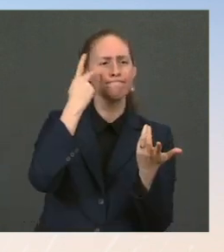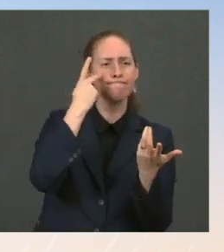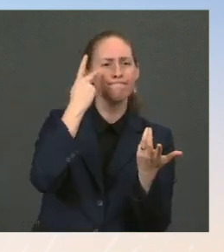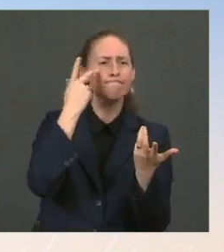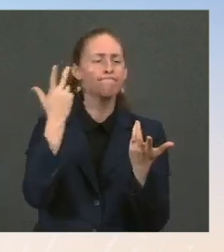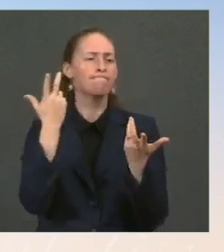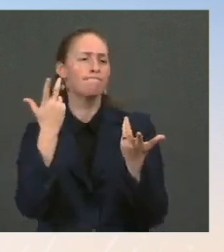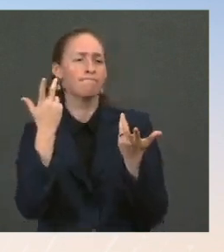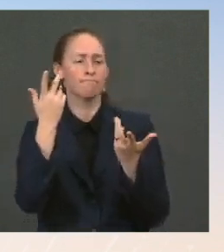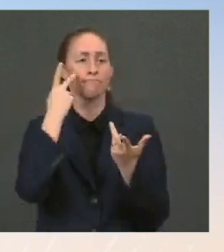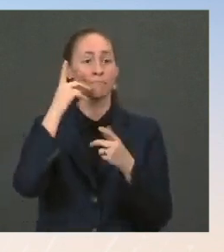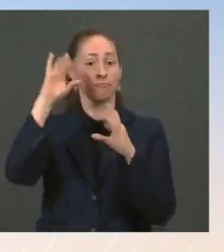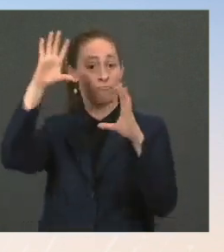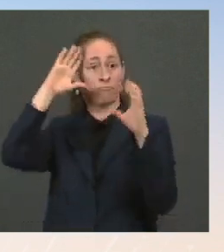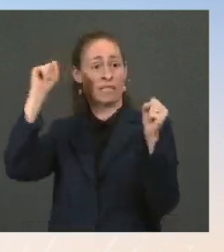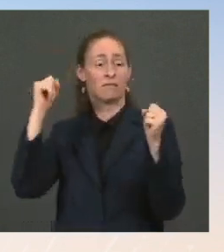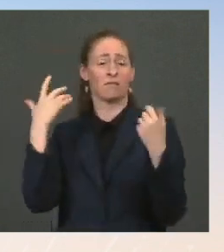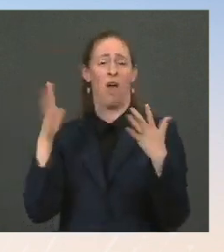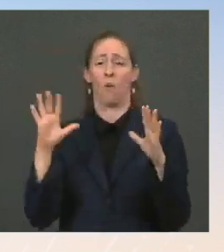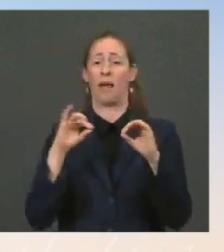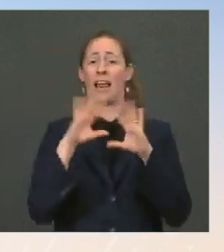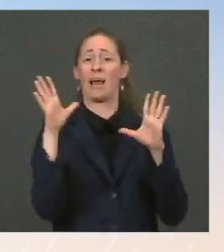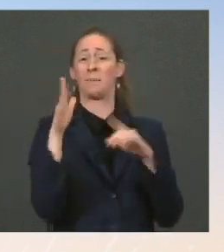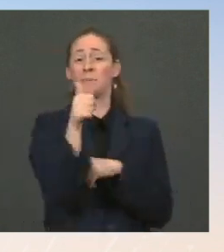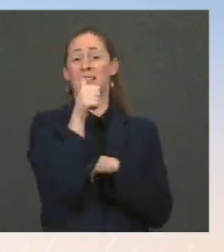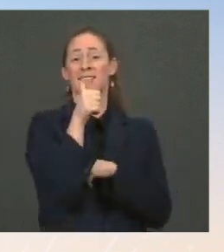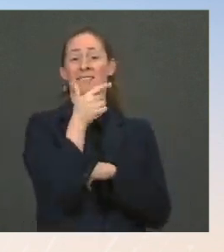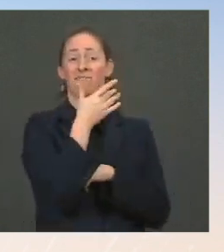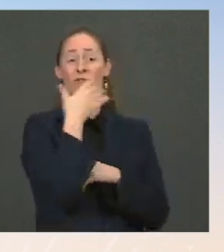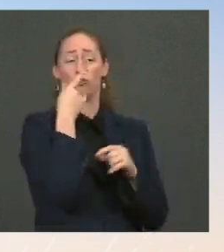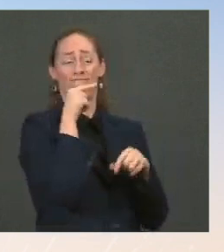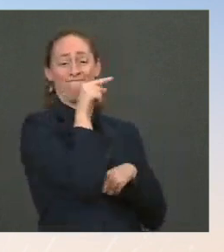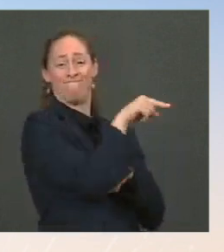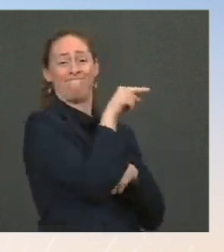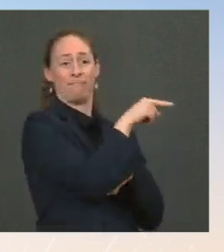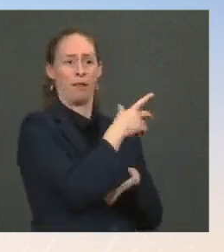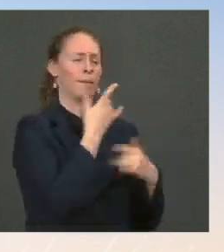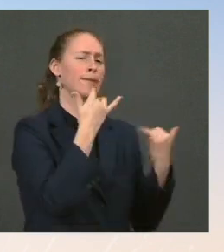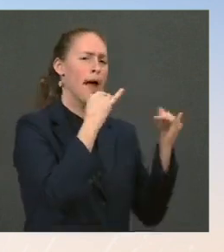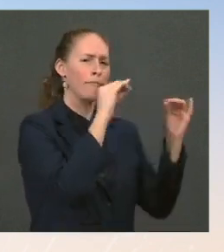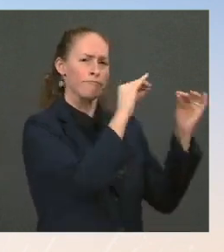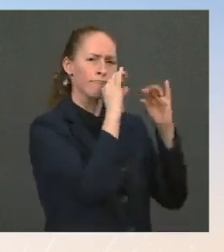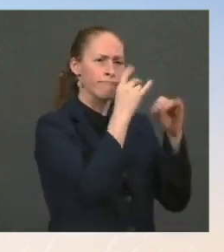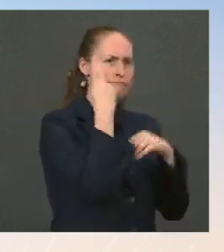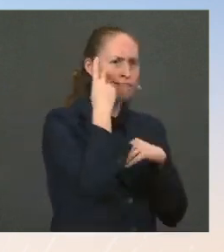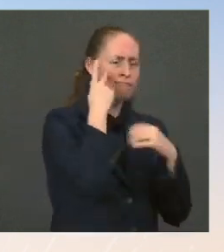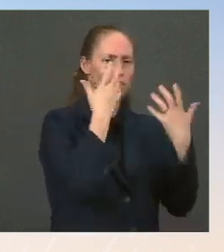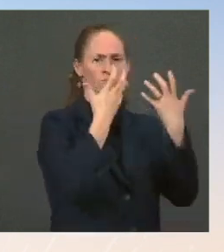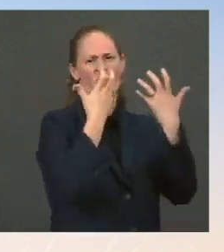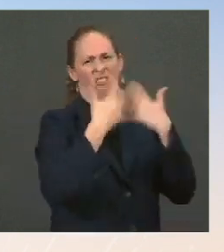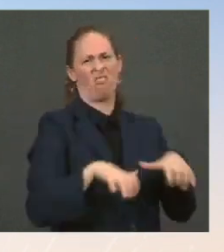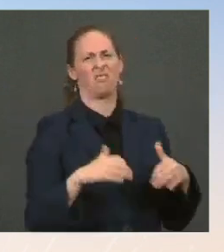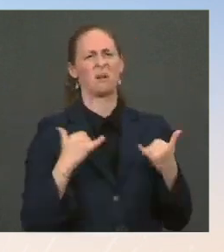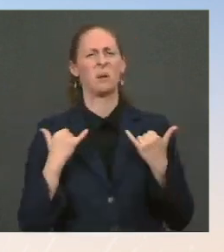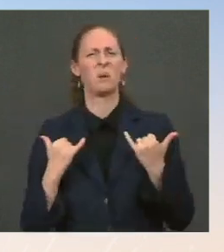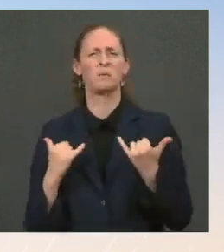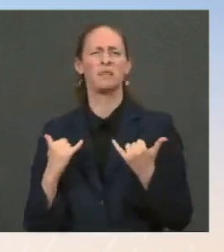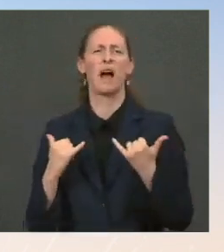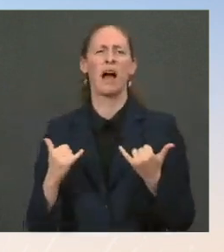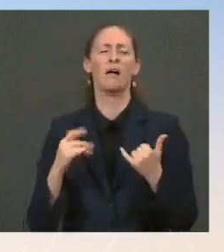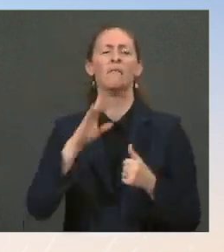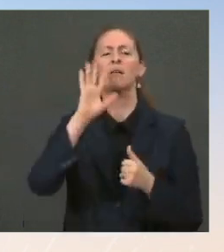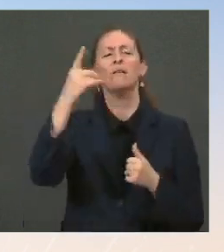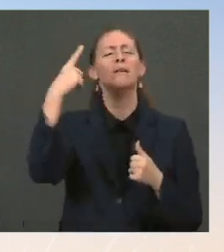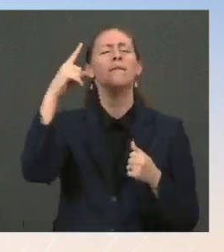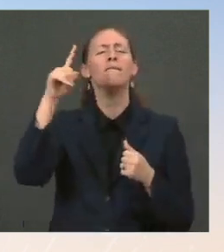is in front of the faces of every member up on the Hill. We could get this done today. We don't need to kick the can. We don't need to go through a